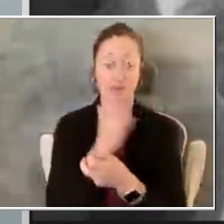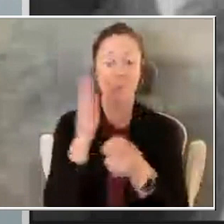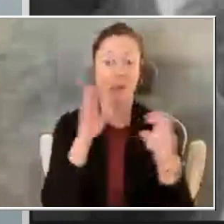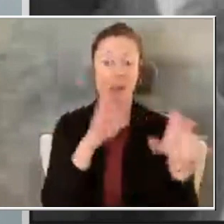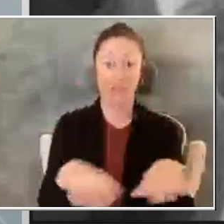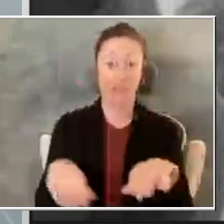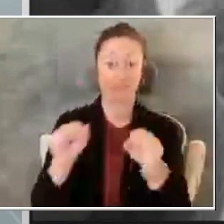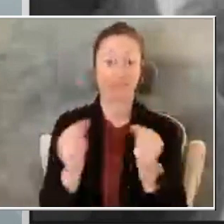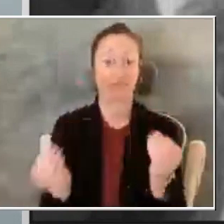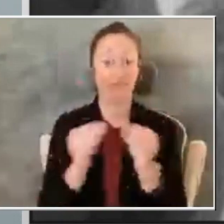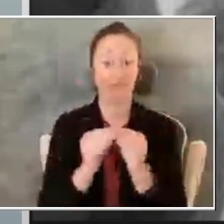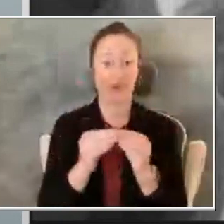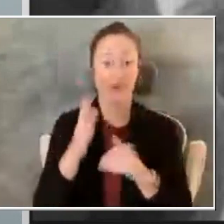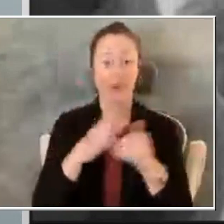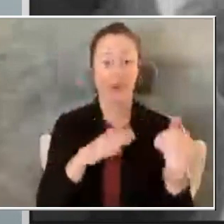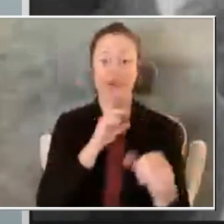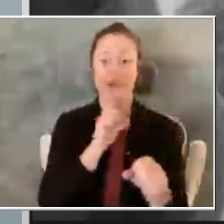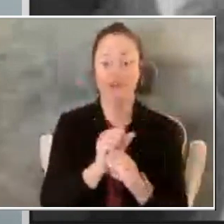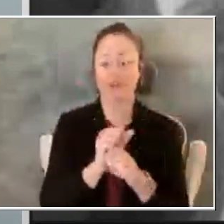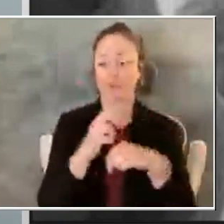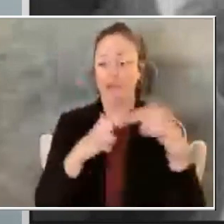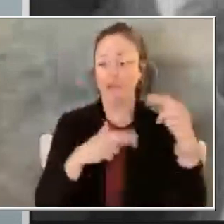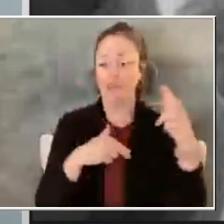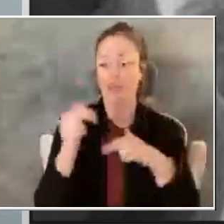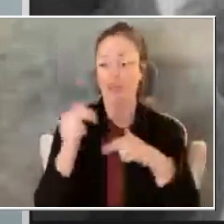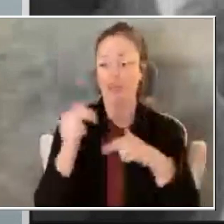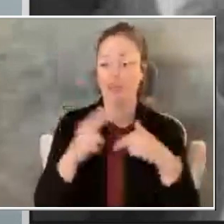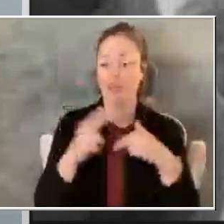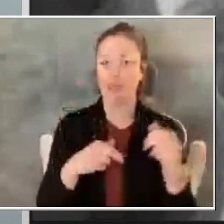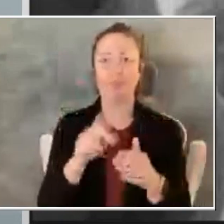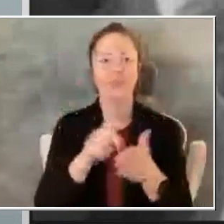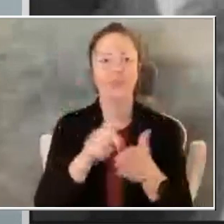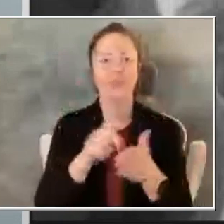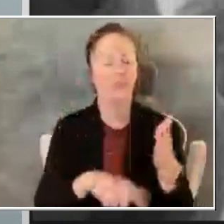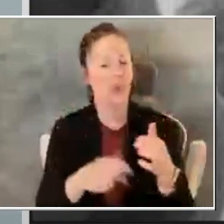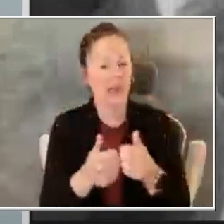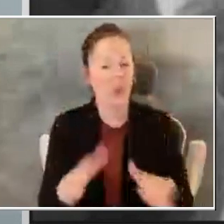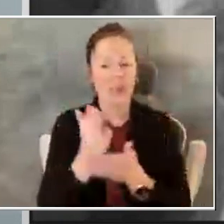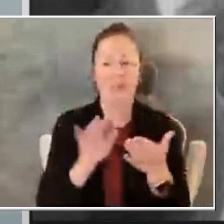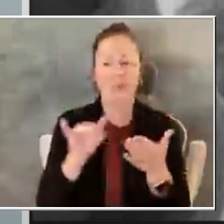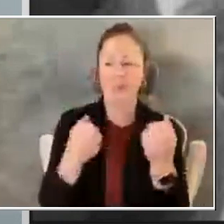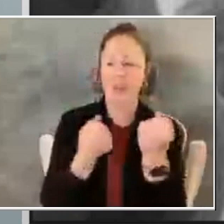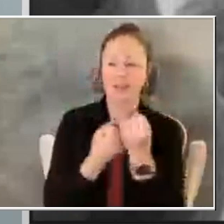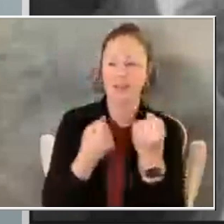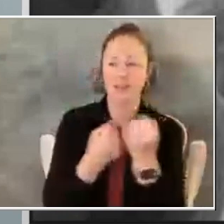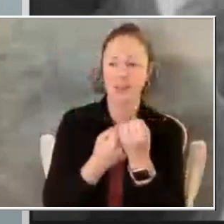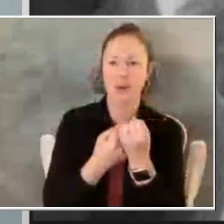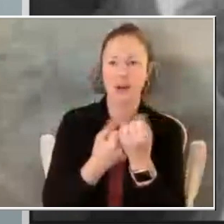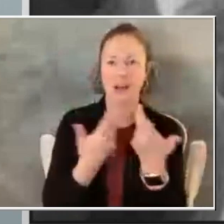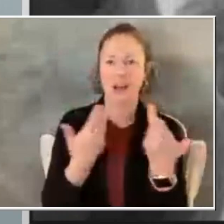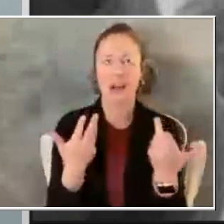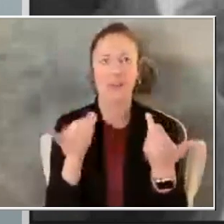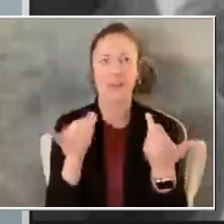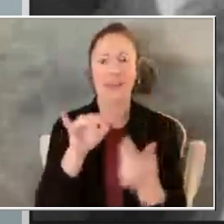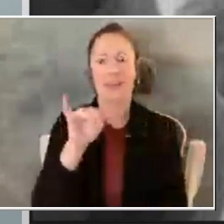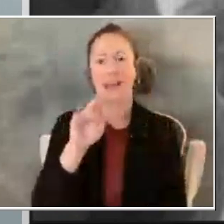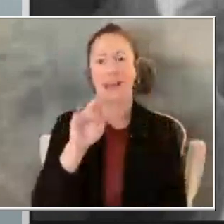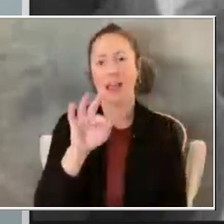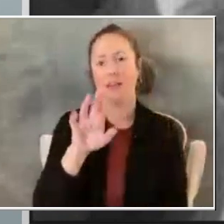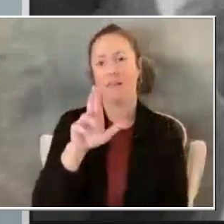it's building. And so what we lose is sort of some of that supportive infrastructure of the bone. So it's not that